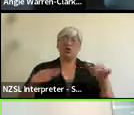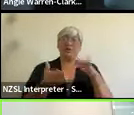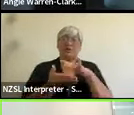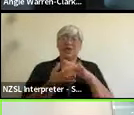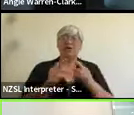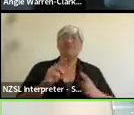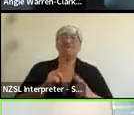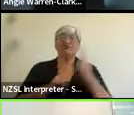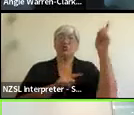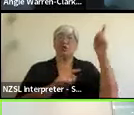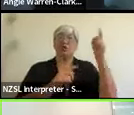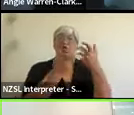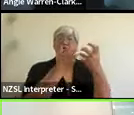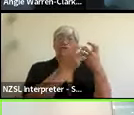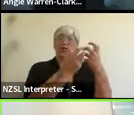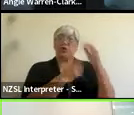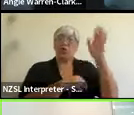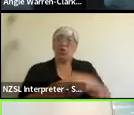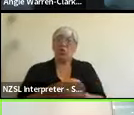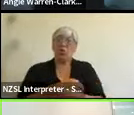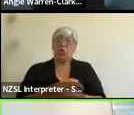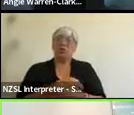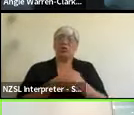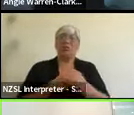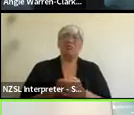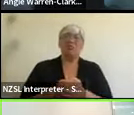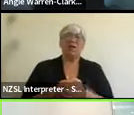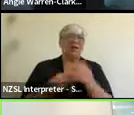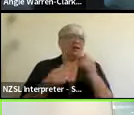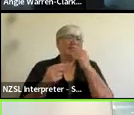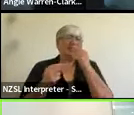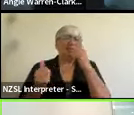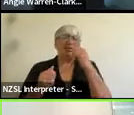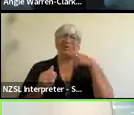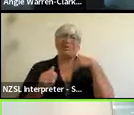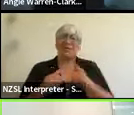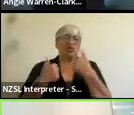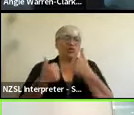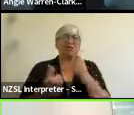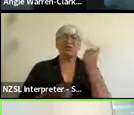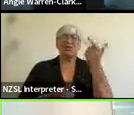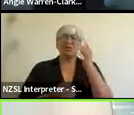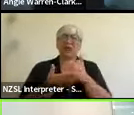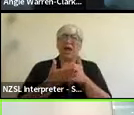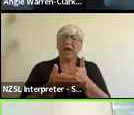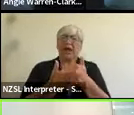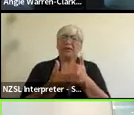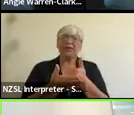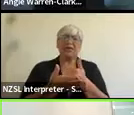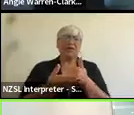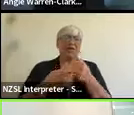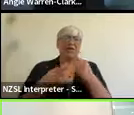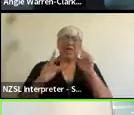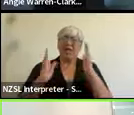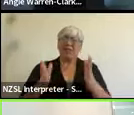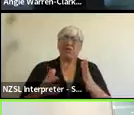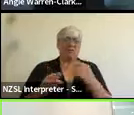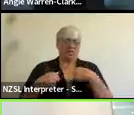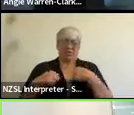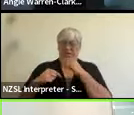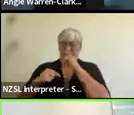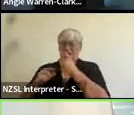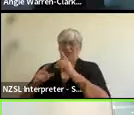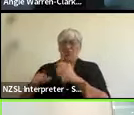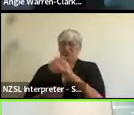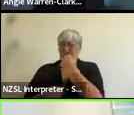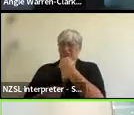There are people who are best integrated, need good teacher aid, and shouldn't be left to do dunce work while everyone else is